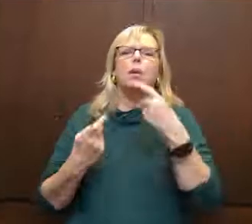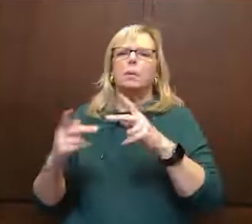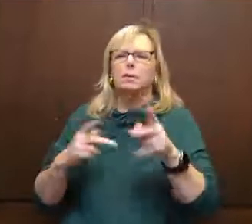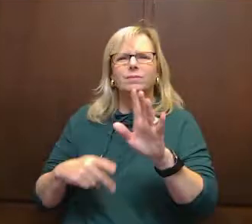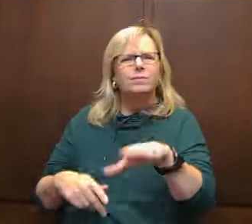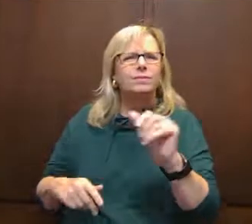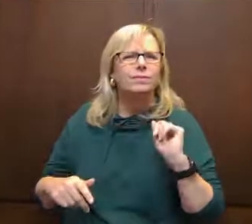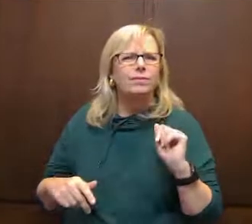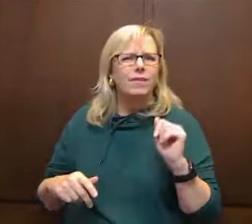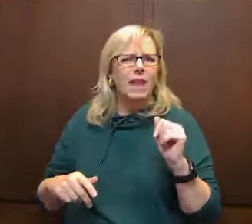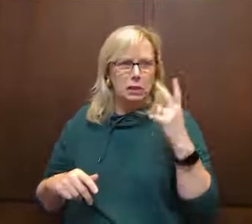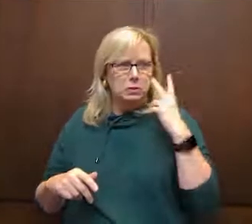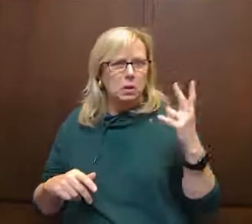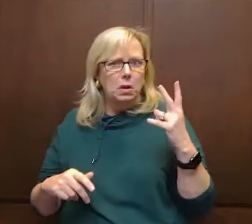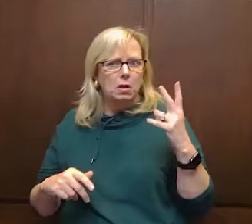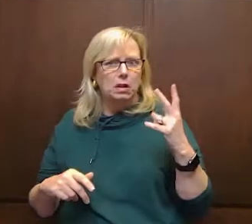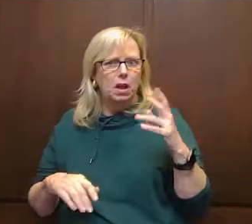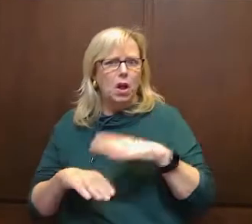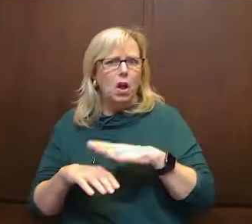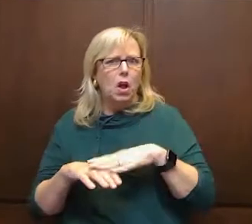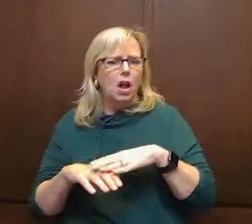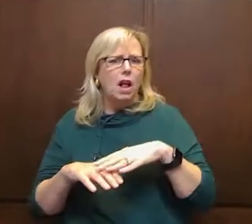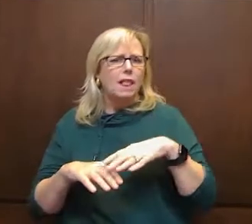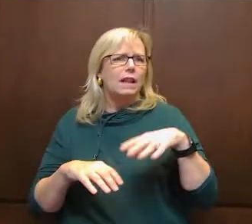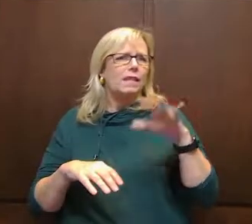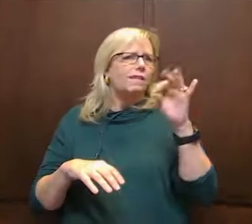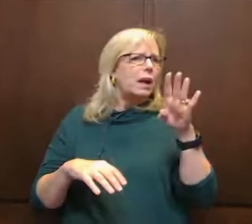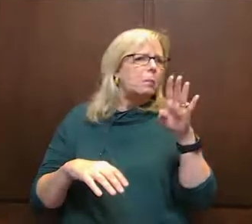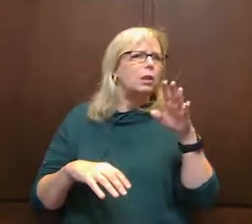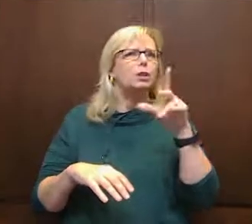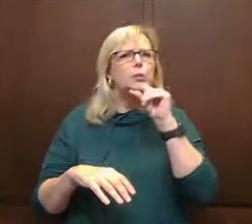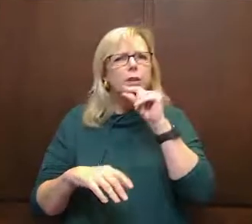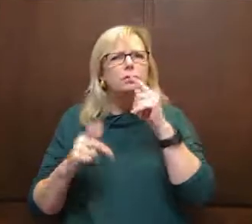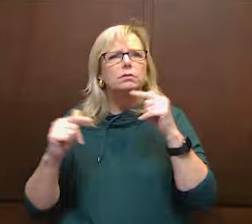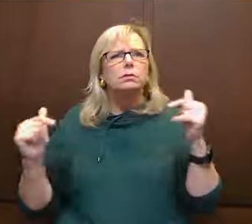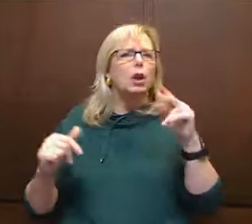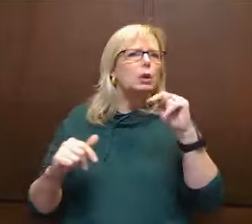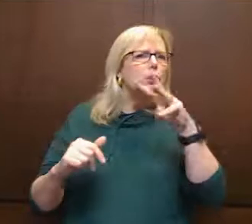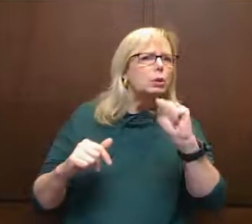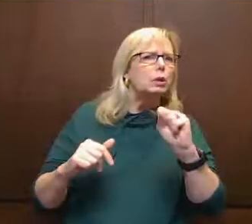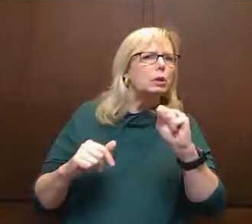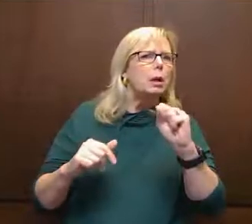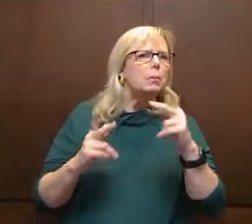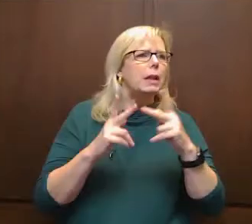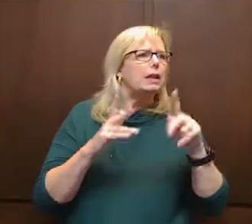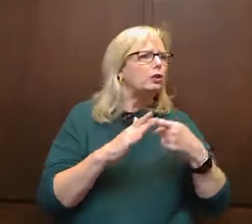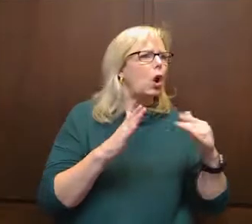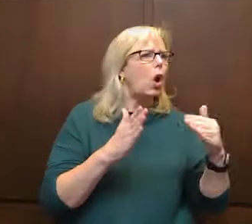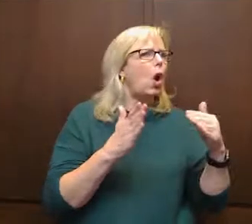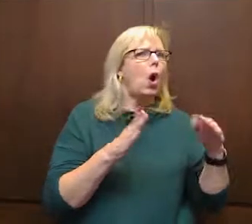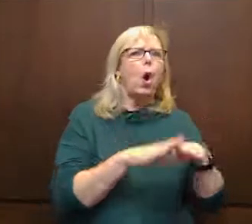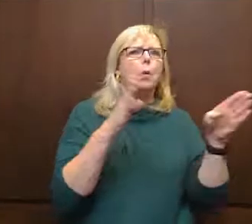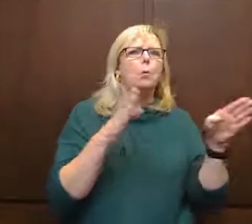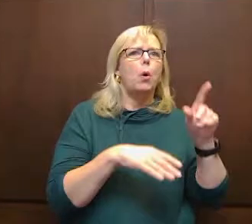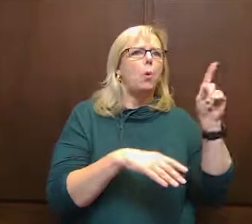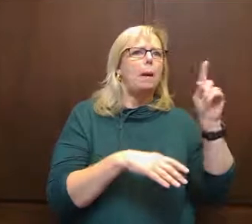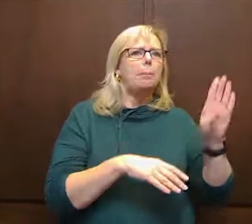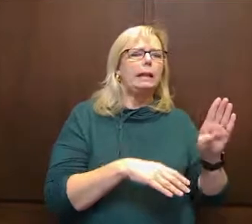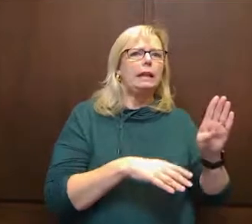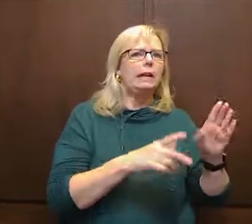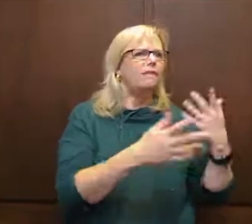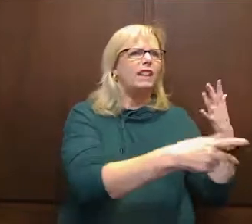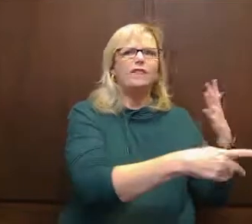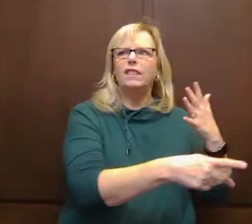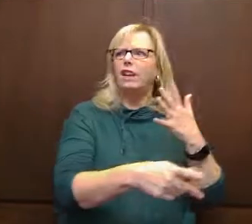saying that they saw on the social media or they saw on the news that places are open up to start doing 1B